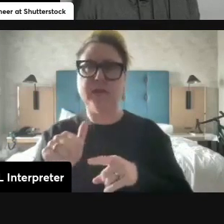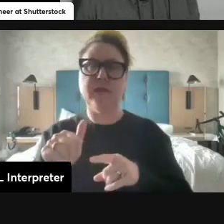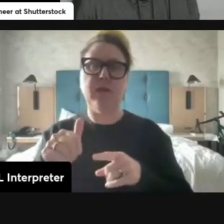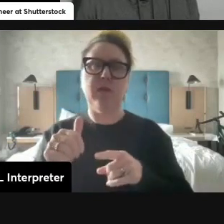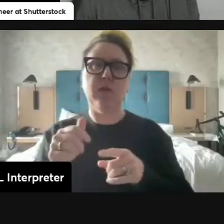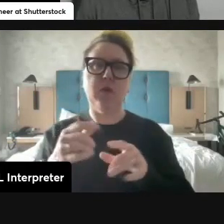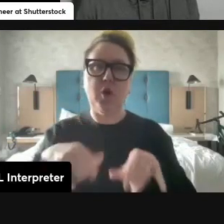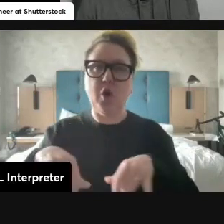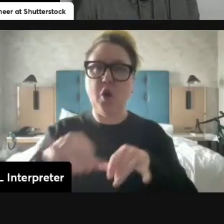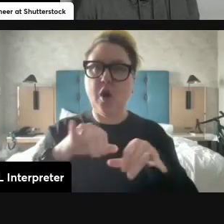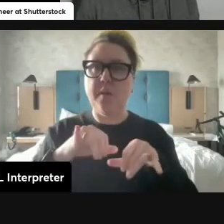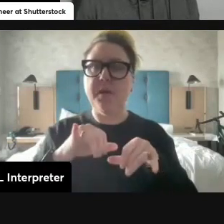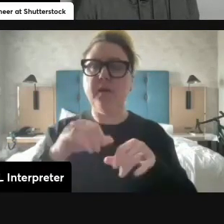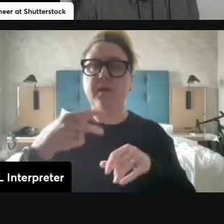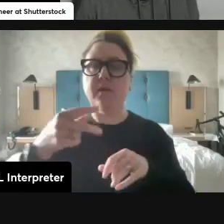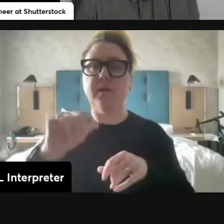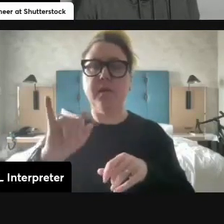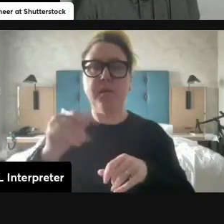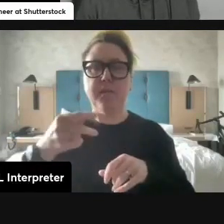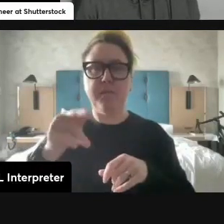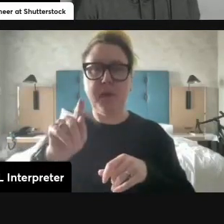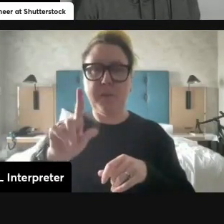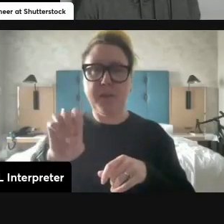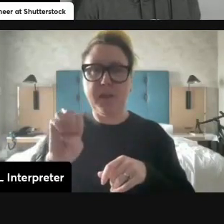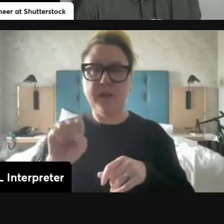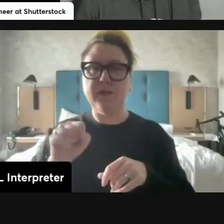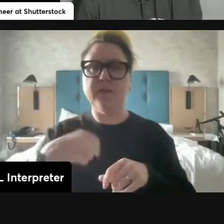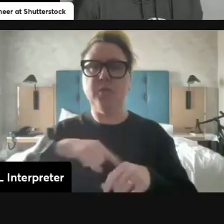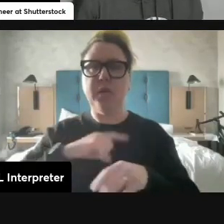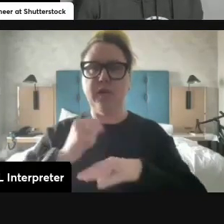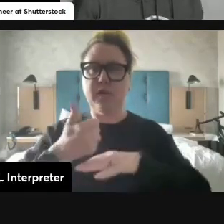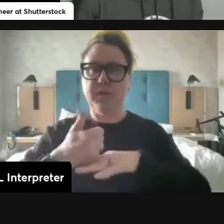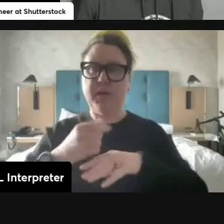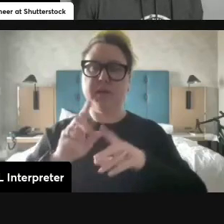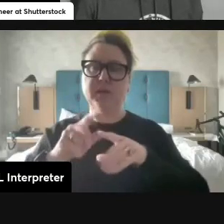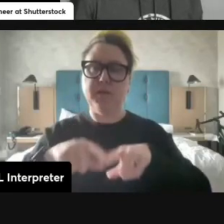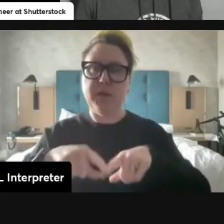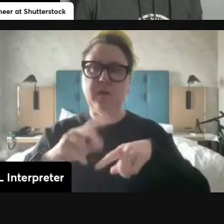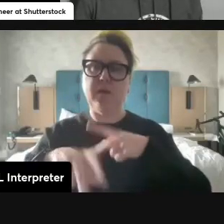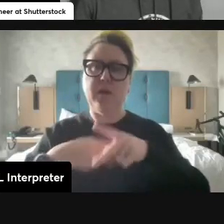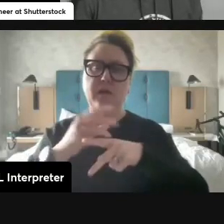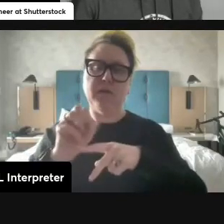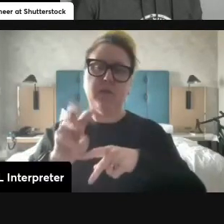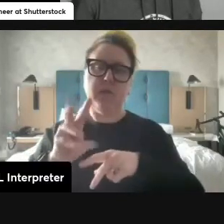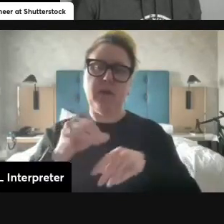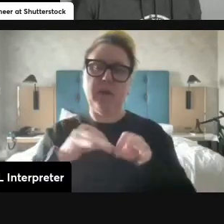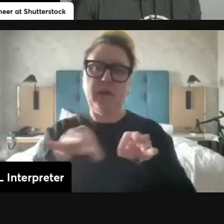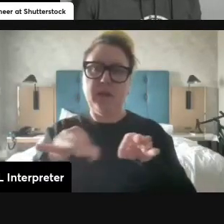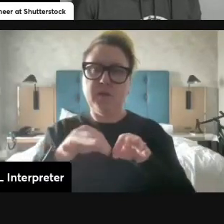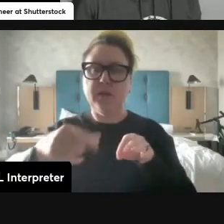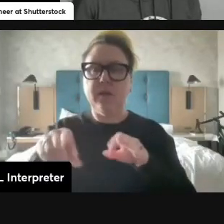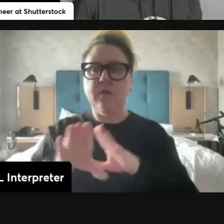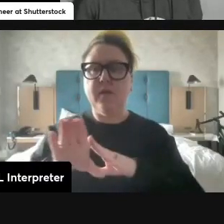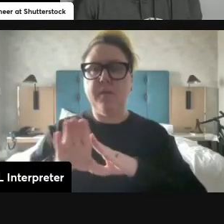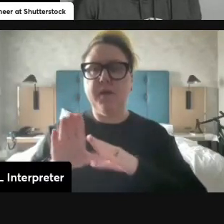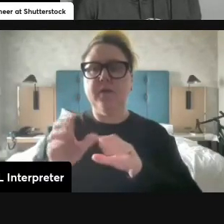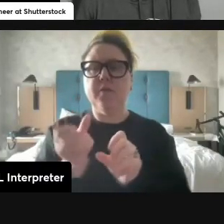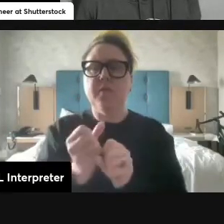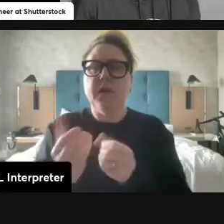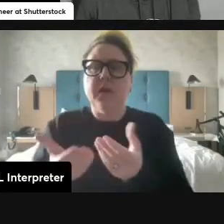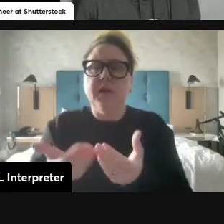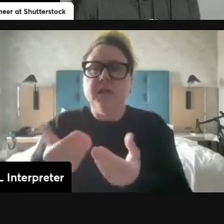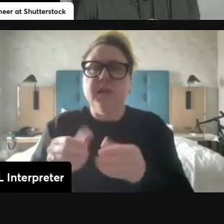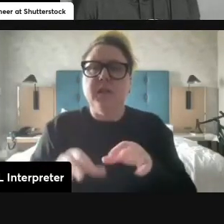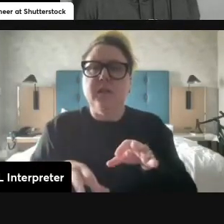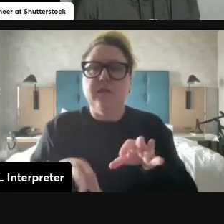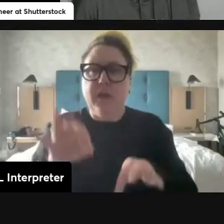common pipelines that we have in place for them, depending on what kind of software they're developing and what language they're developing? So making it easily